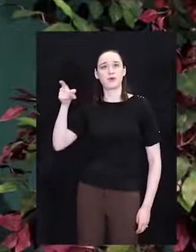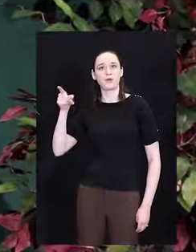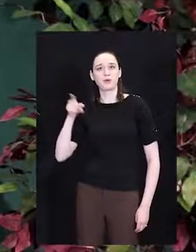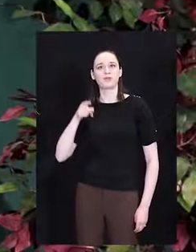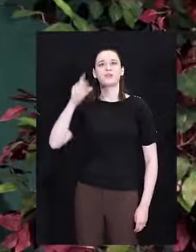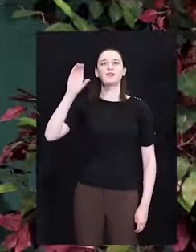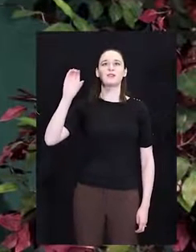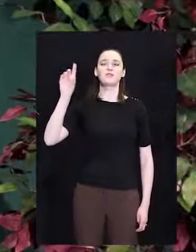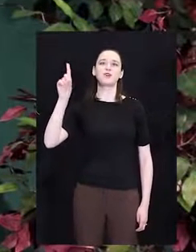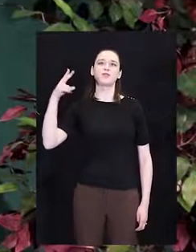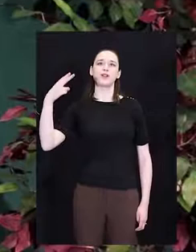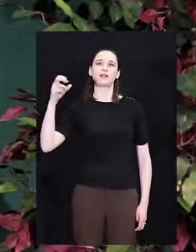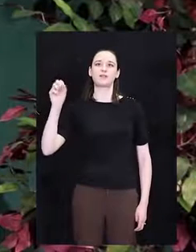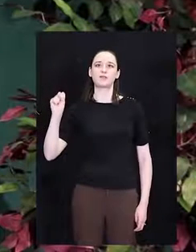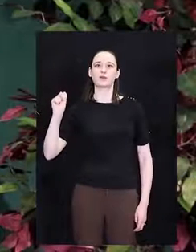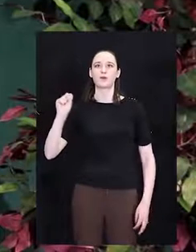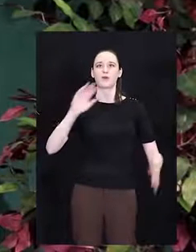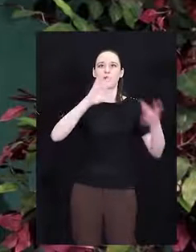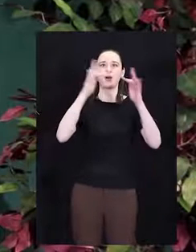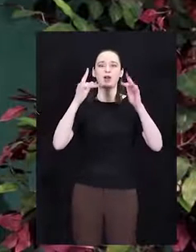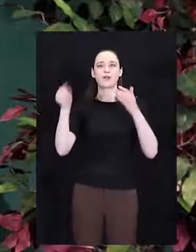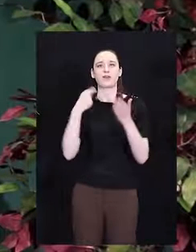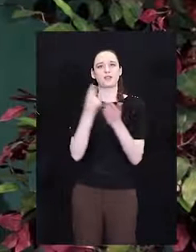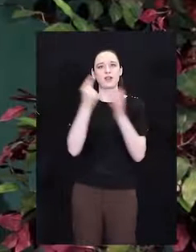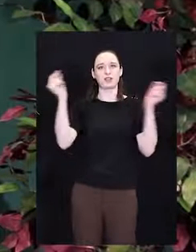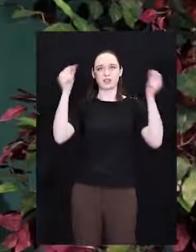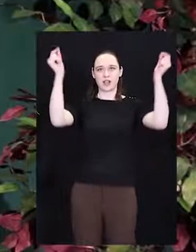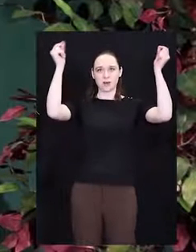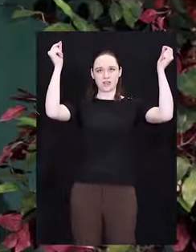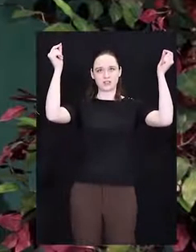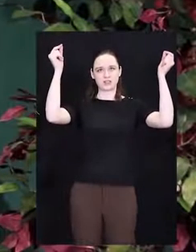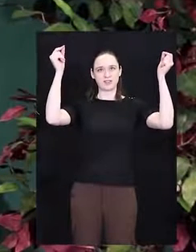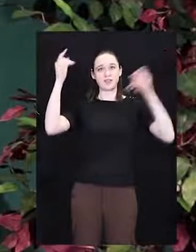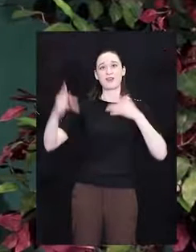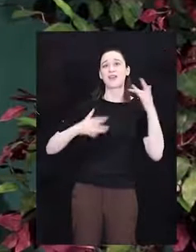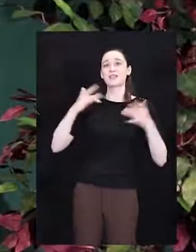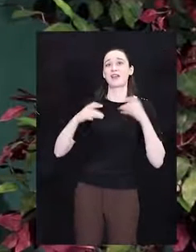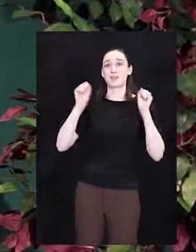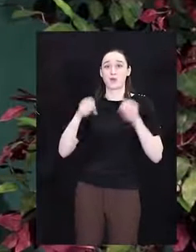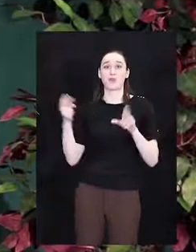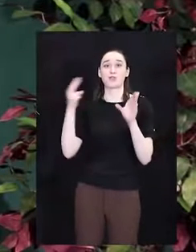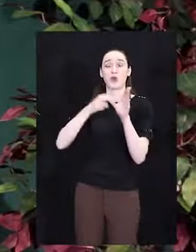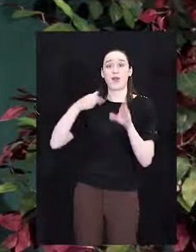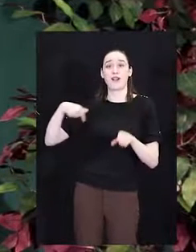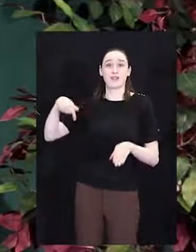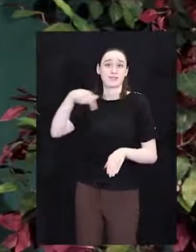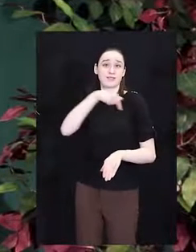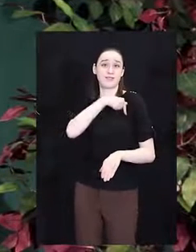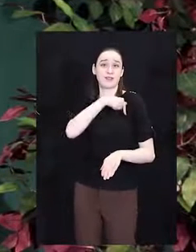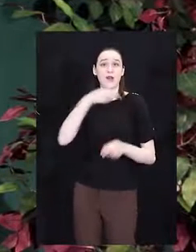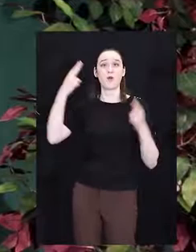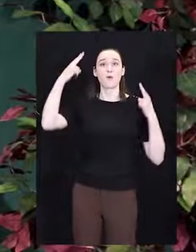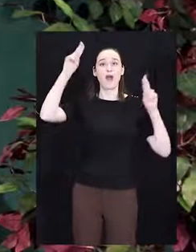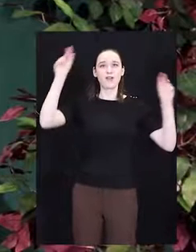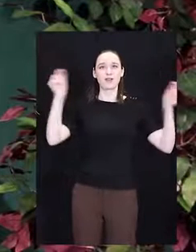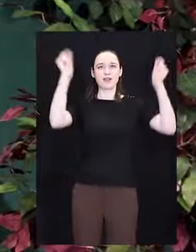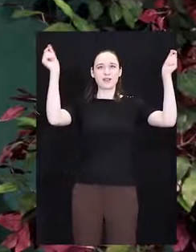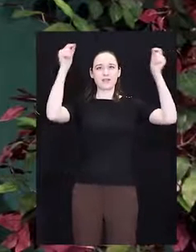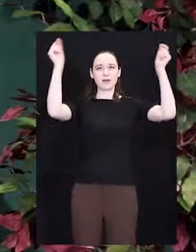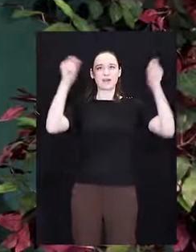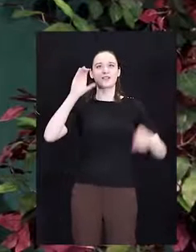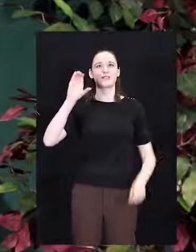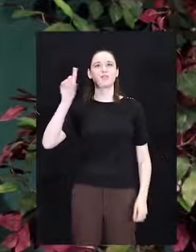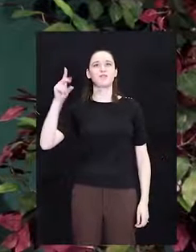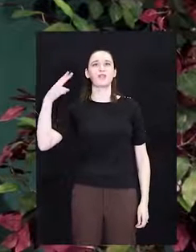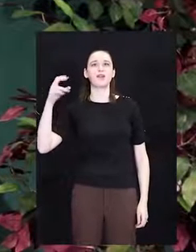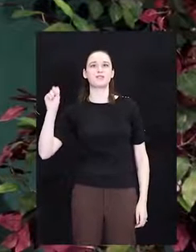Dauphin High School's virtual commencement ceremony. We are super excited that you could join us here as we honor and celebrate